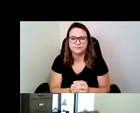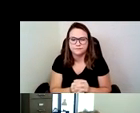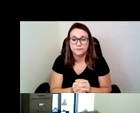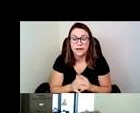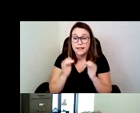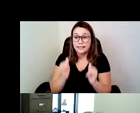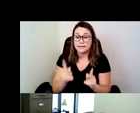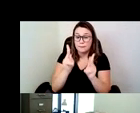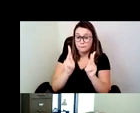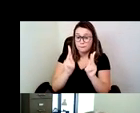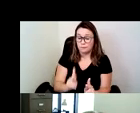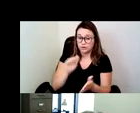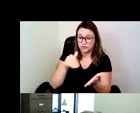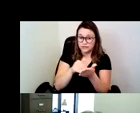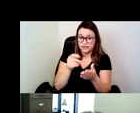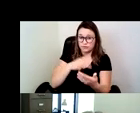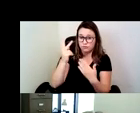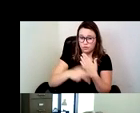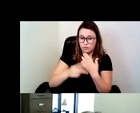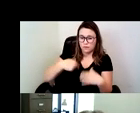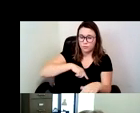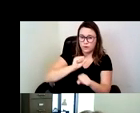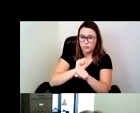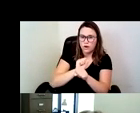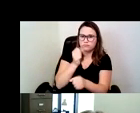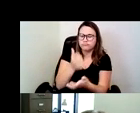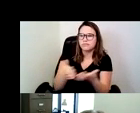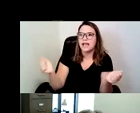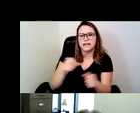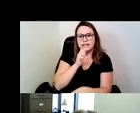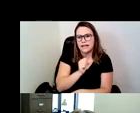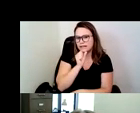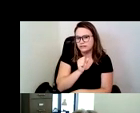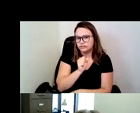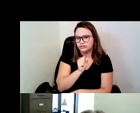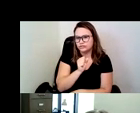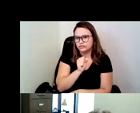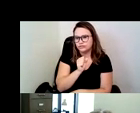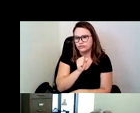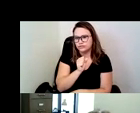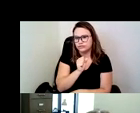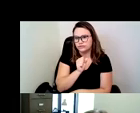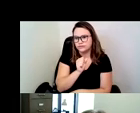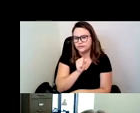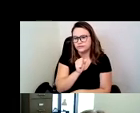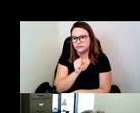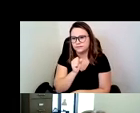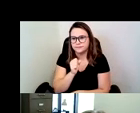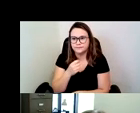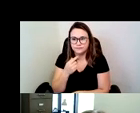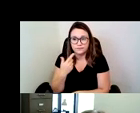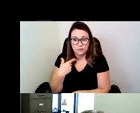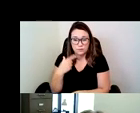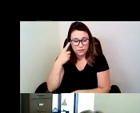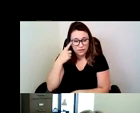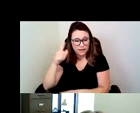program. We work with any age and any payer source. Sometimes when we say long-term care, we think of older adults, but with New York